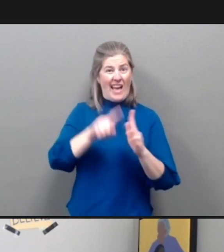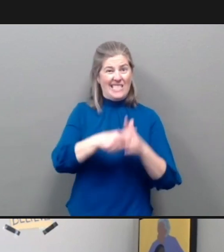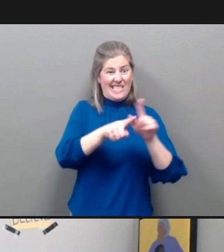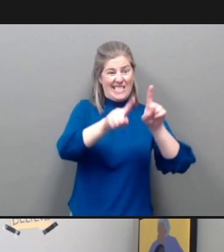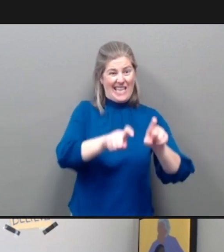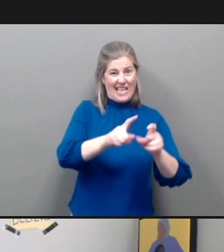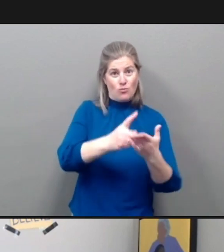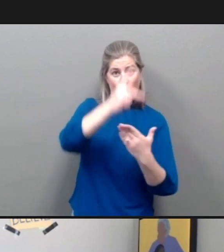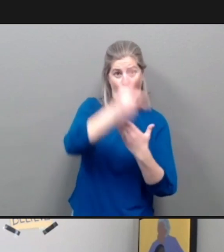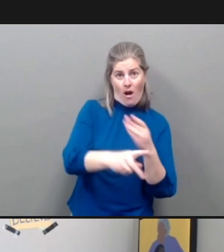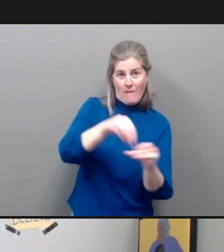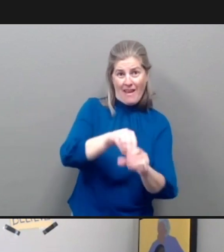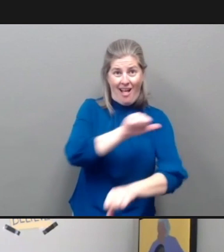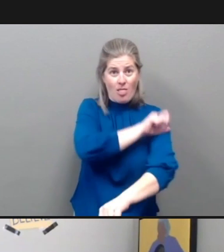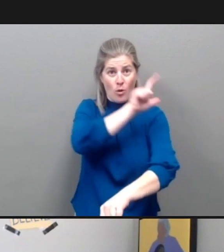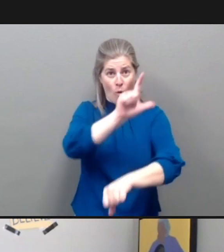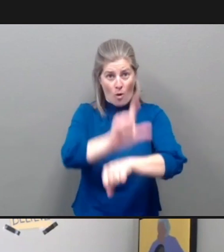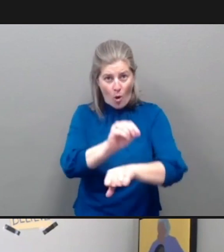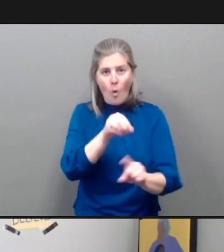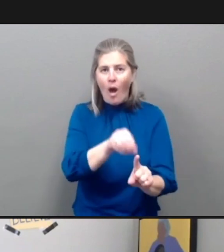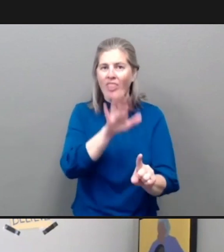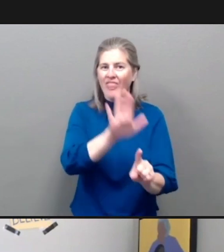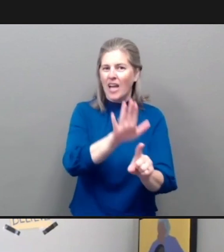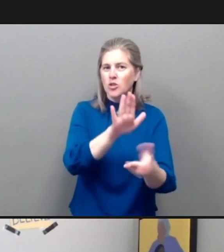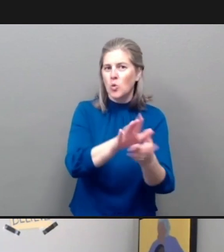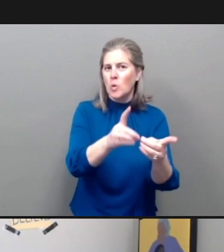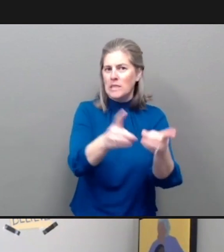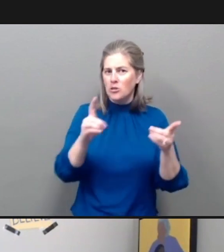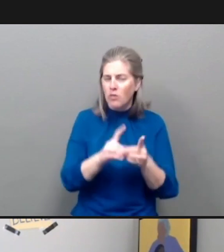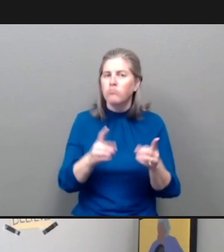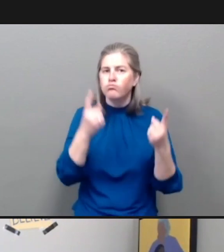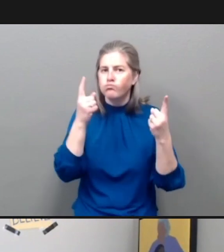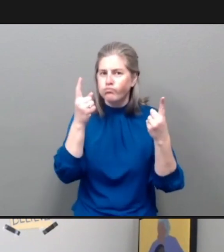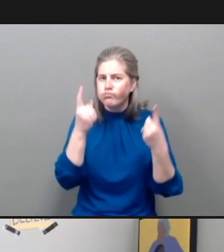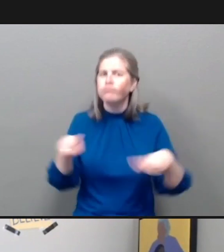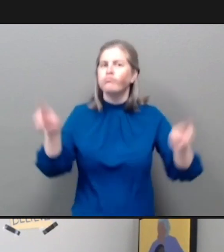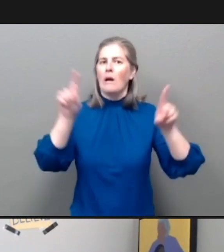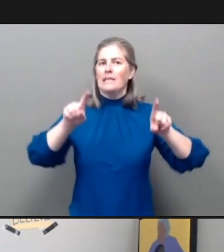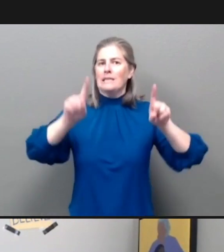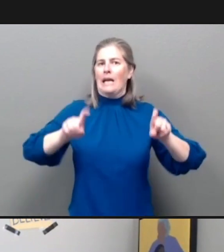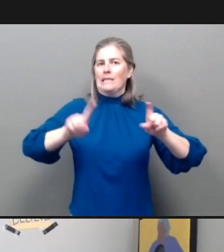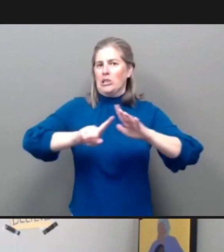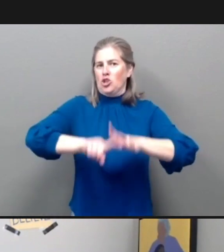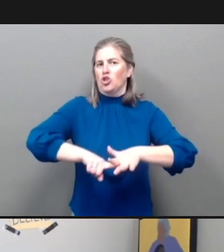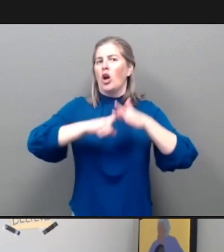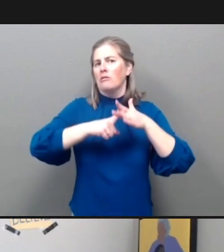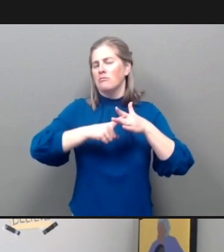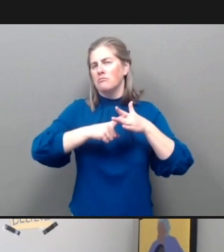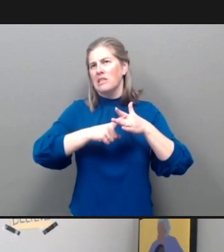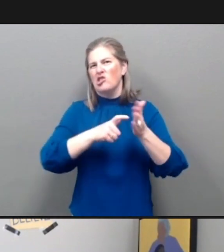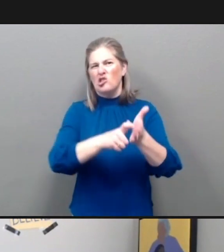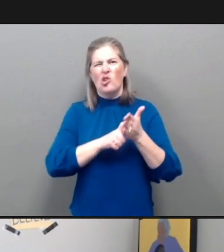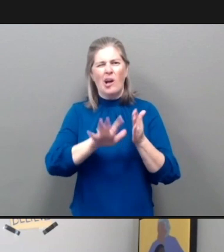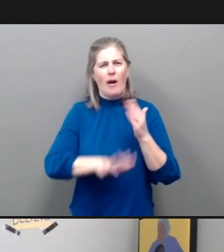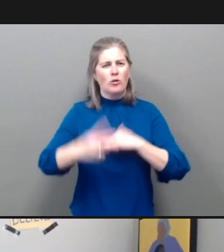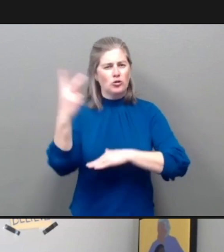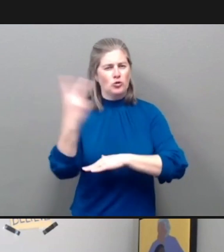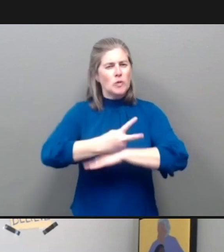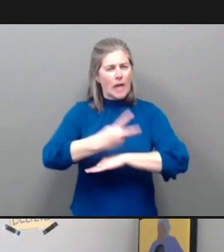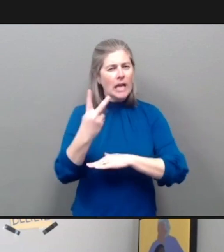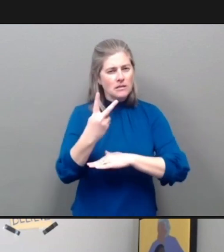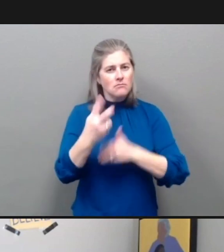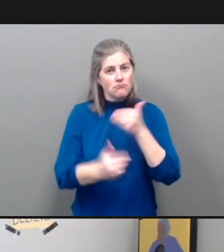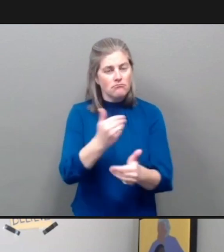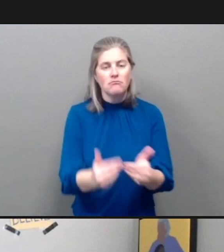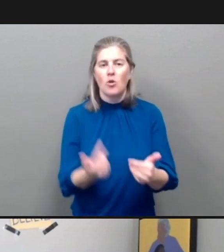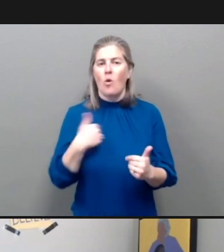Alamogordo, that school district was able to get the testing started within about 48 hours. So we're just